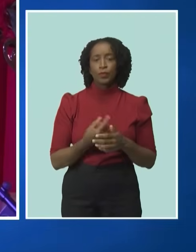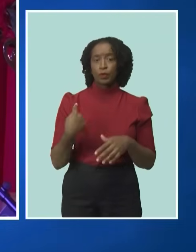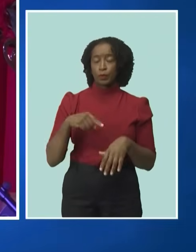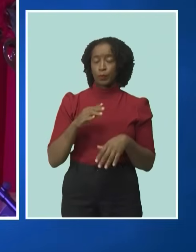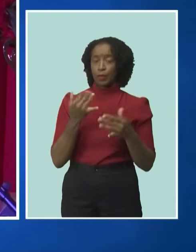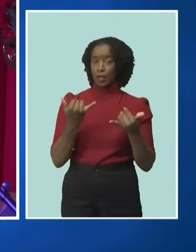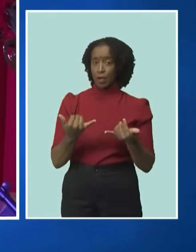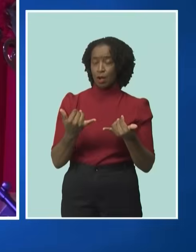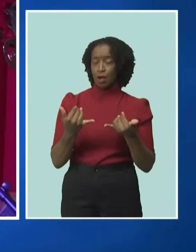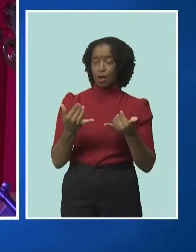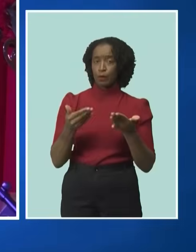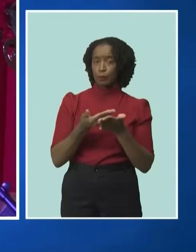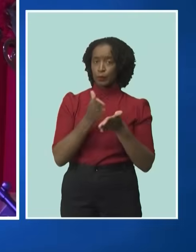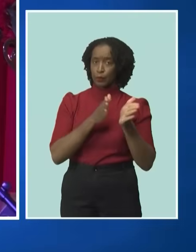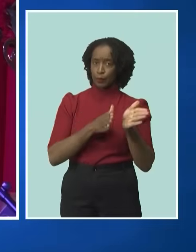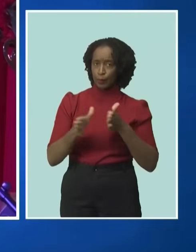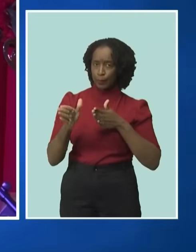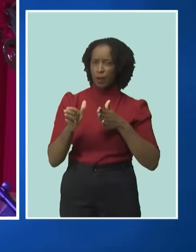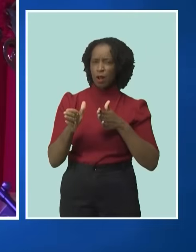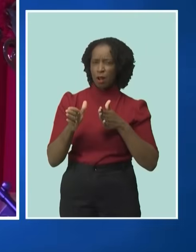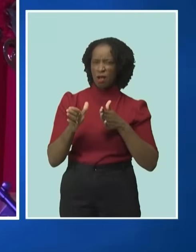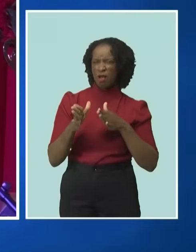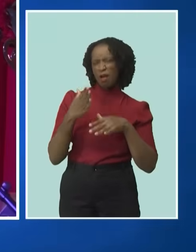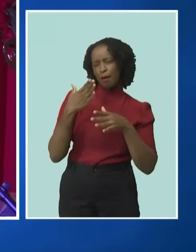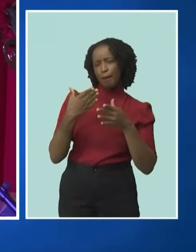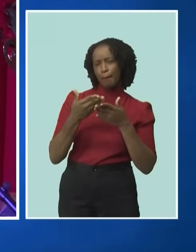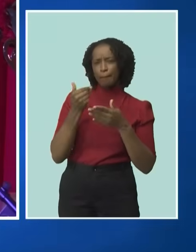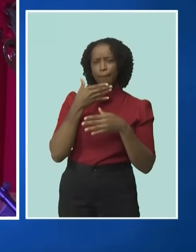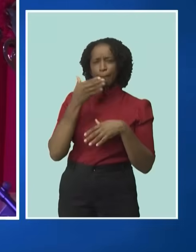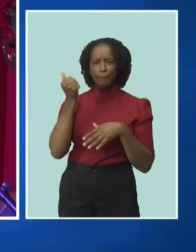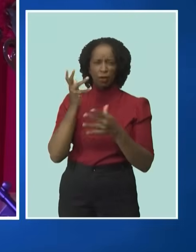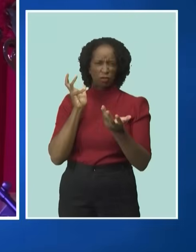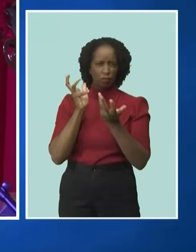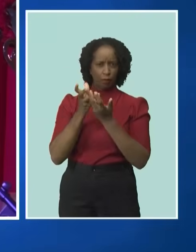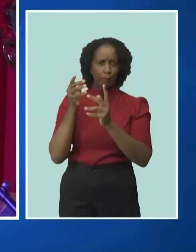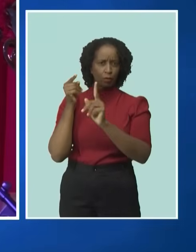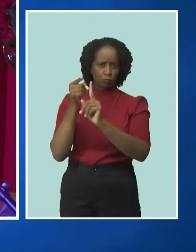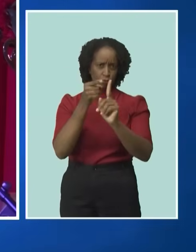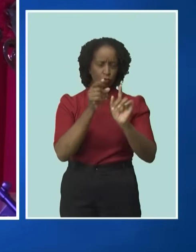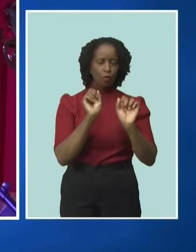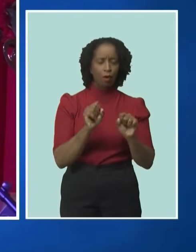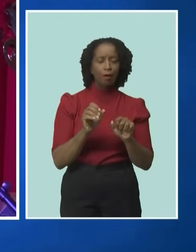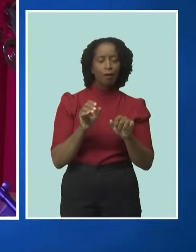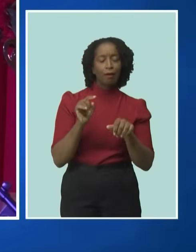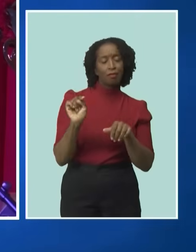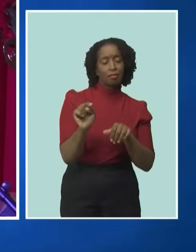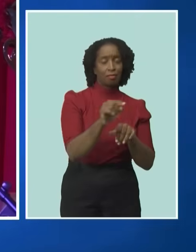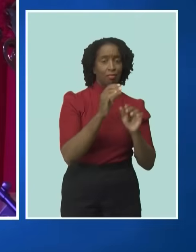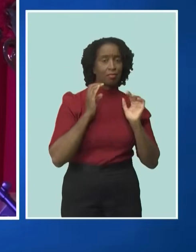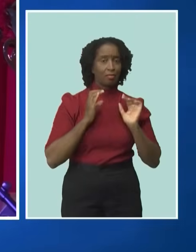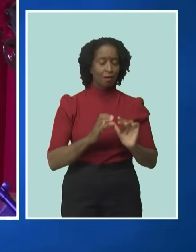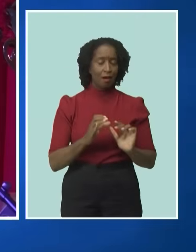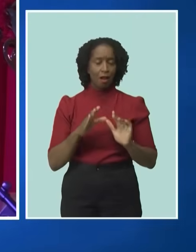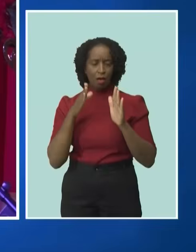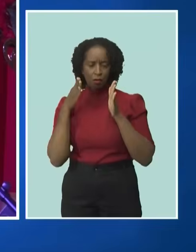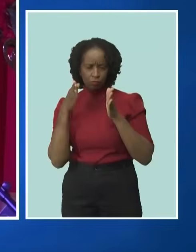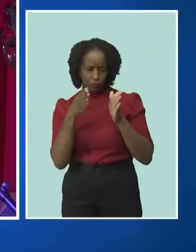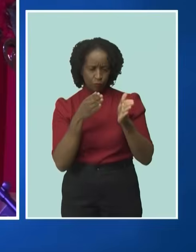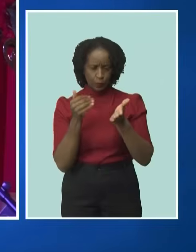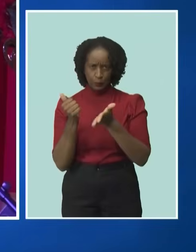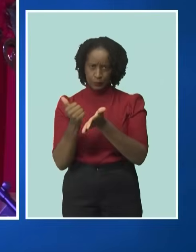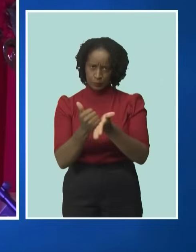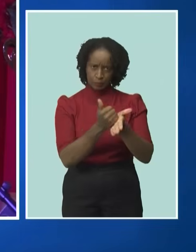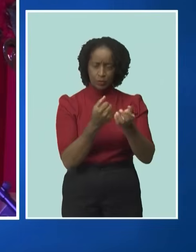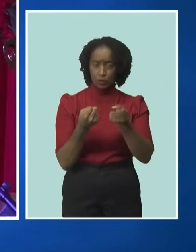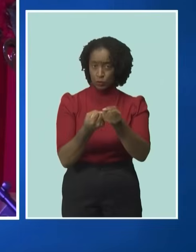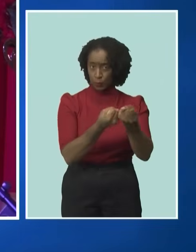is more fit for purpose and allows us to be closer to our markets and our clients. It will help us to improve the systems and